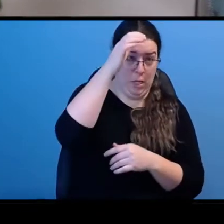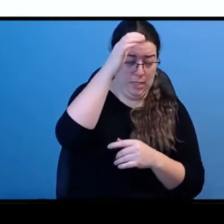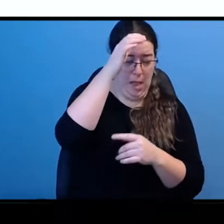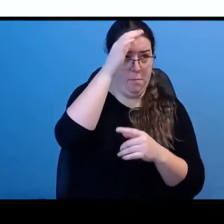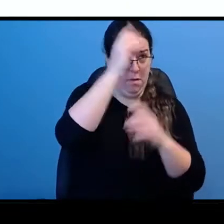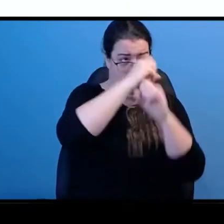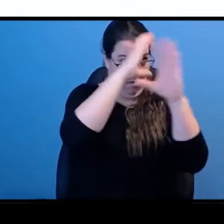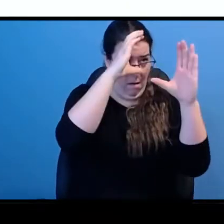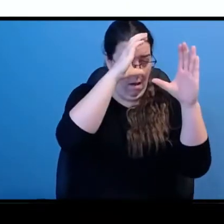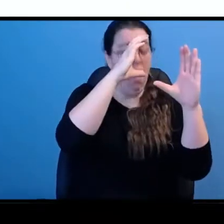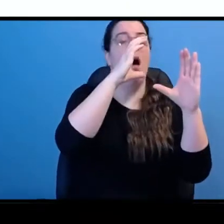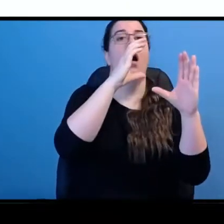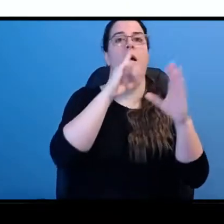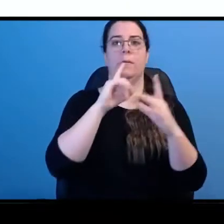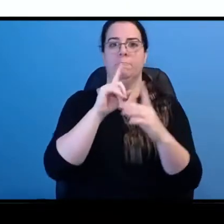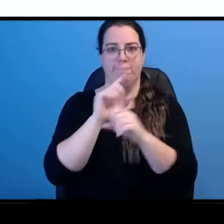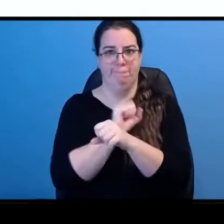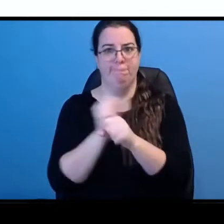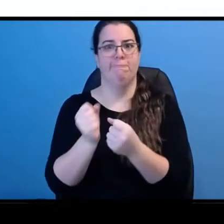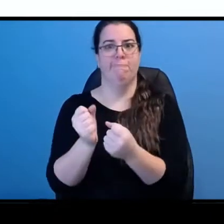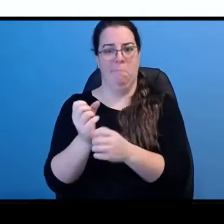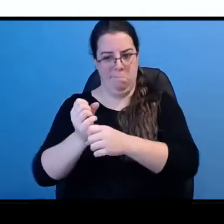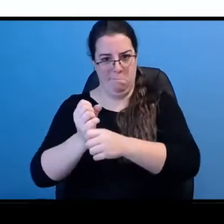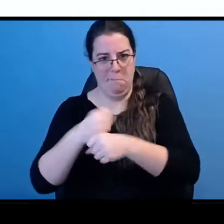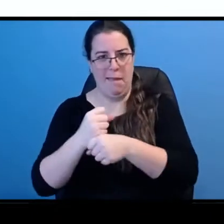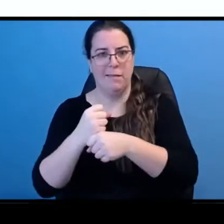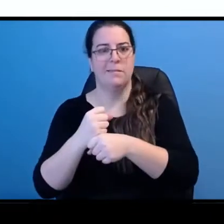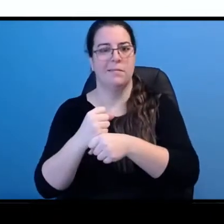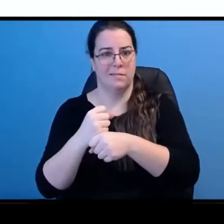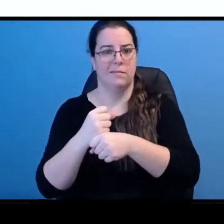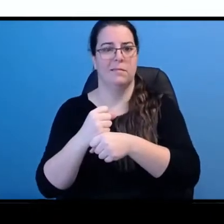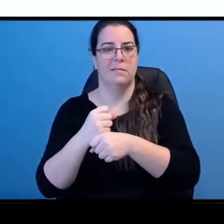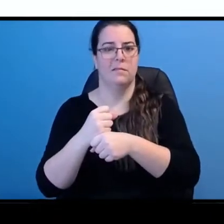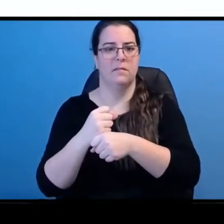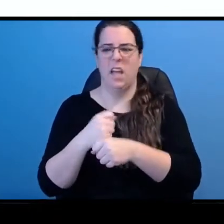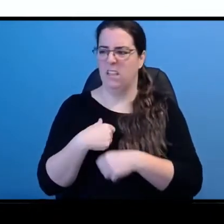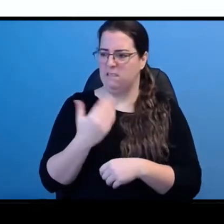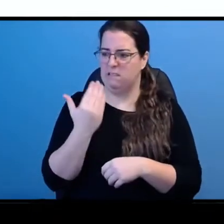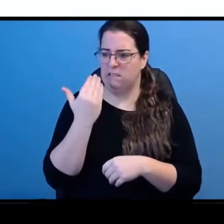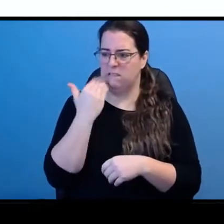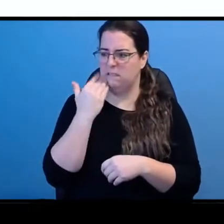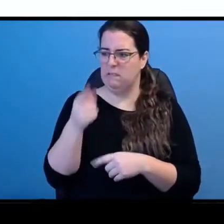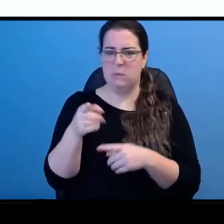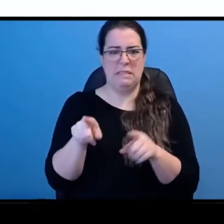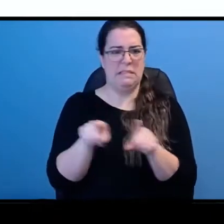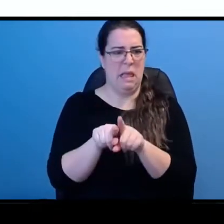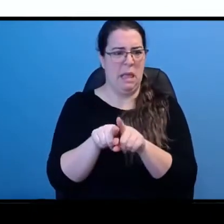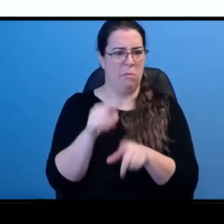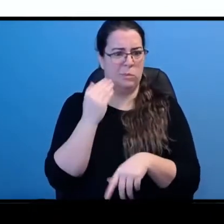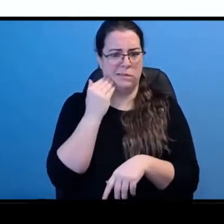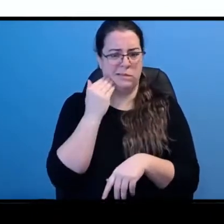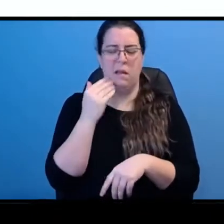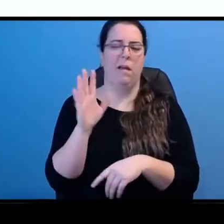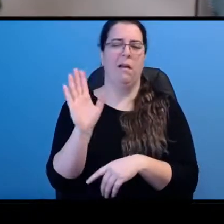October 7th, and it's up to $60,000. Oh wait, I think I just have an extra sheet in here. That's my bad.